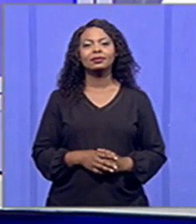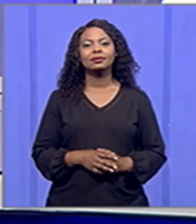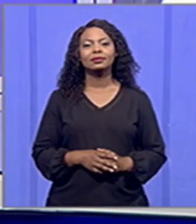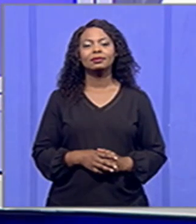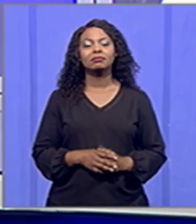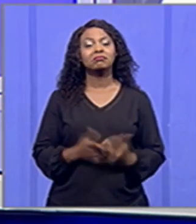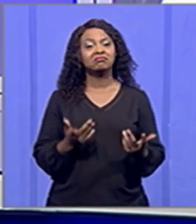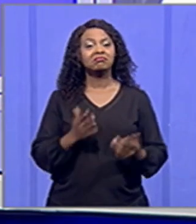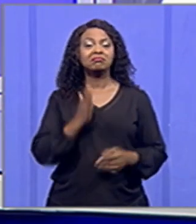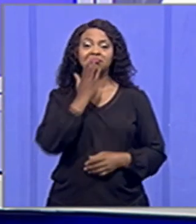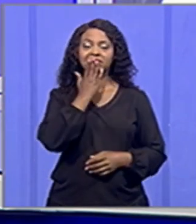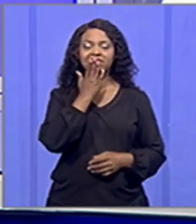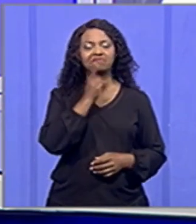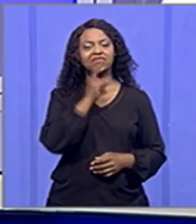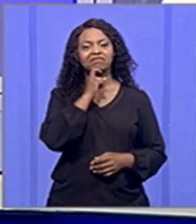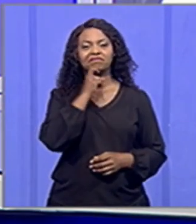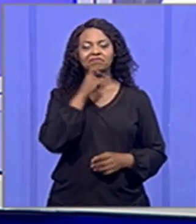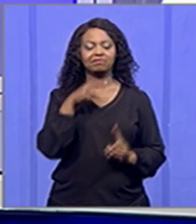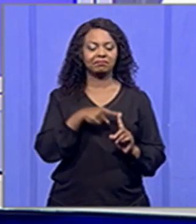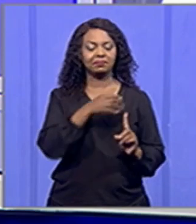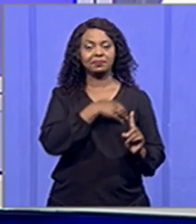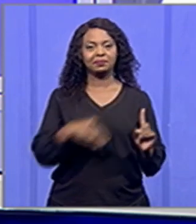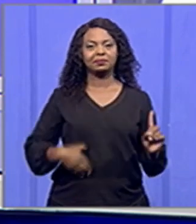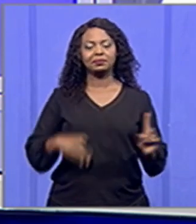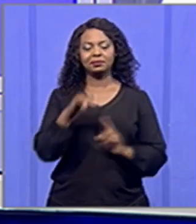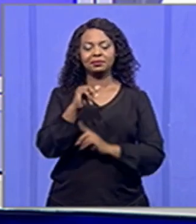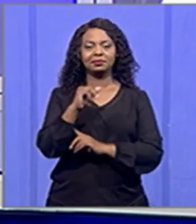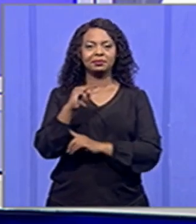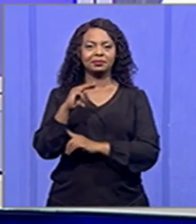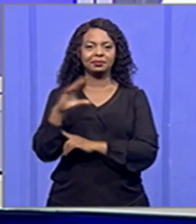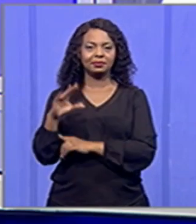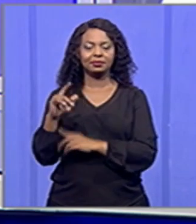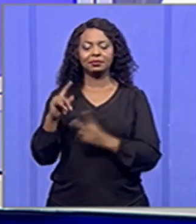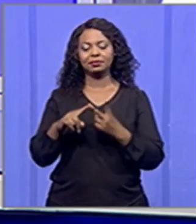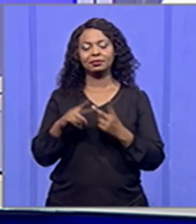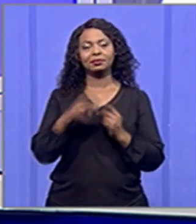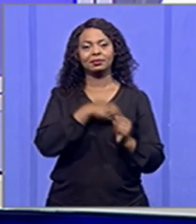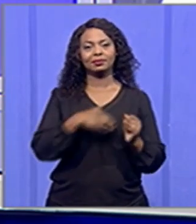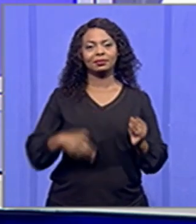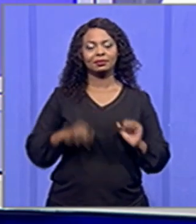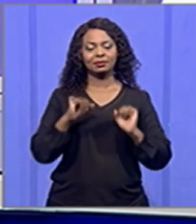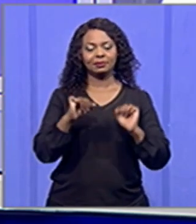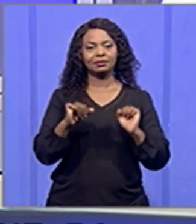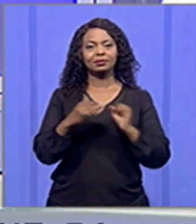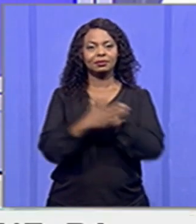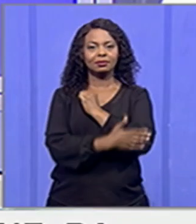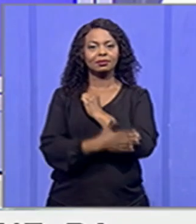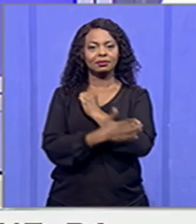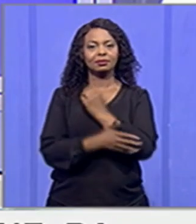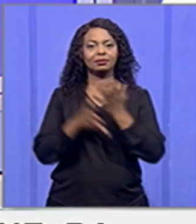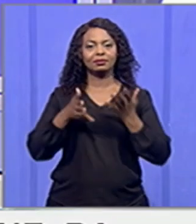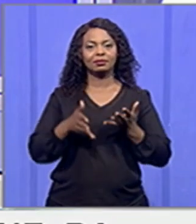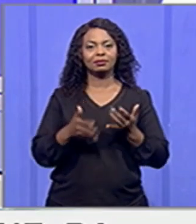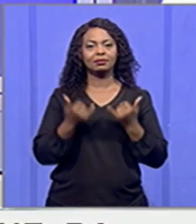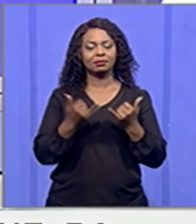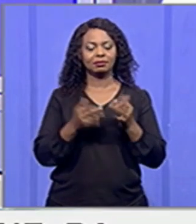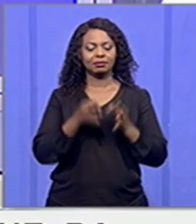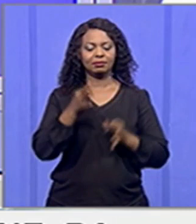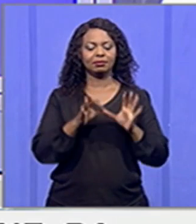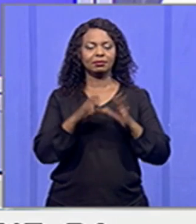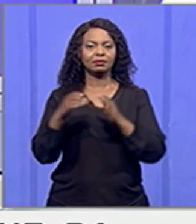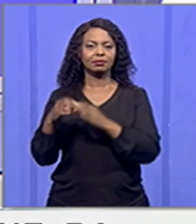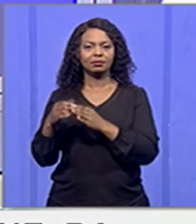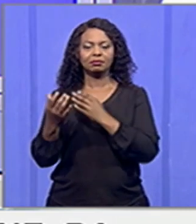Ke tlwaelo gore Mopresidente wa ANC yo gape e le Mopresidente wa naga a ikgolaganye le makoko a semphato pele a